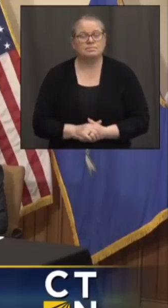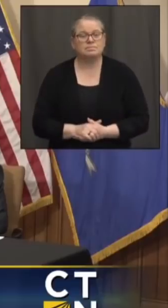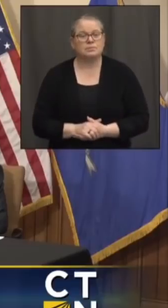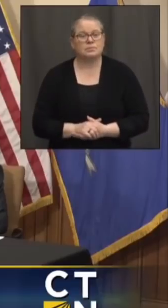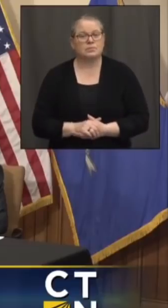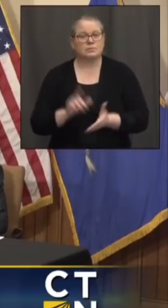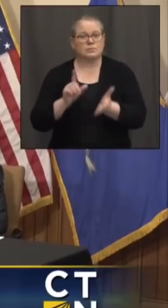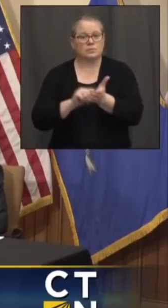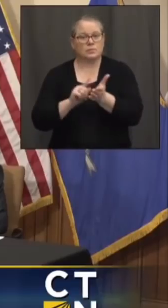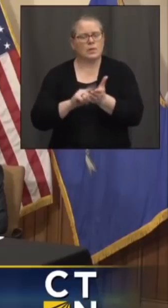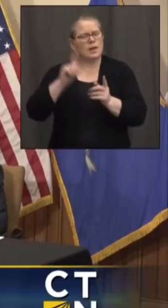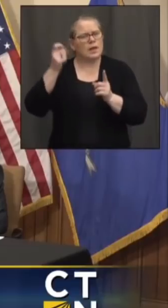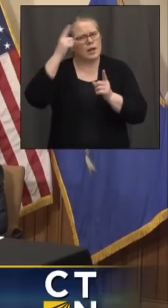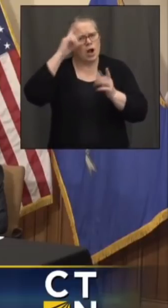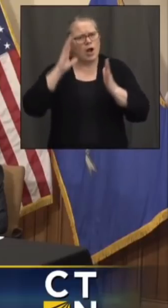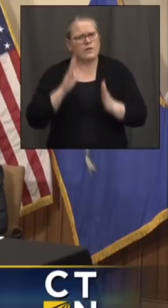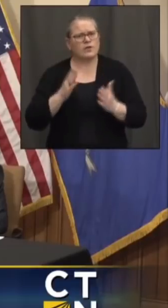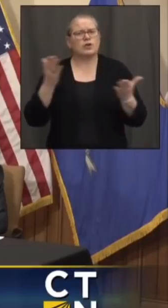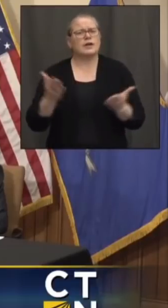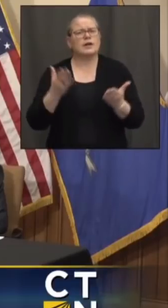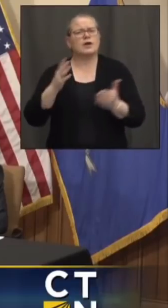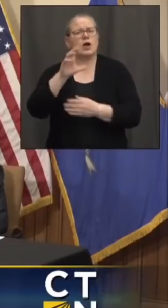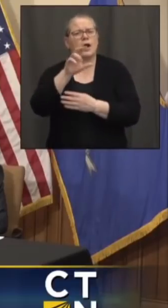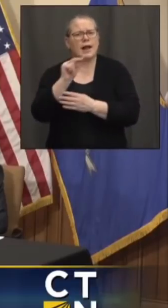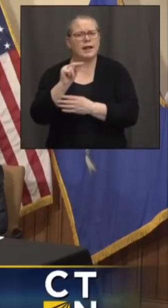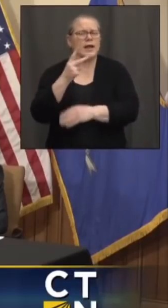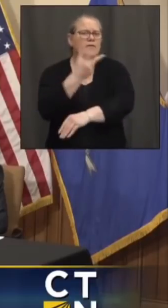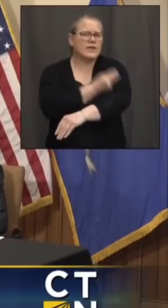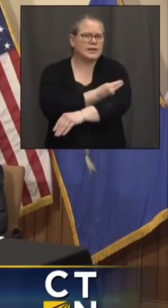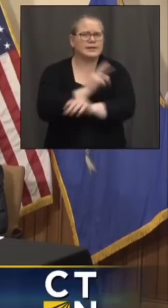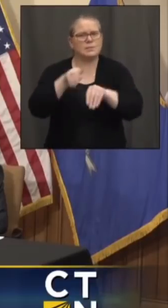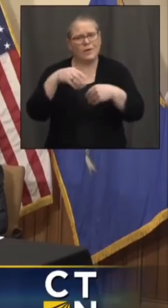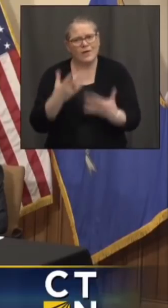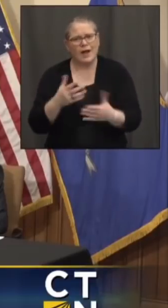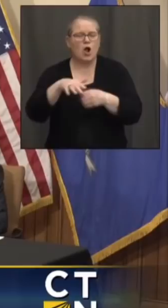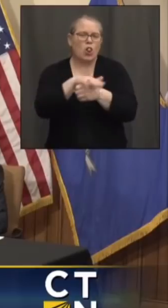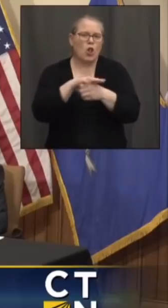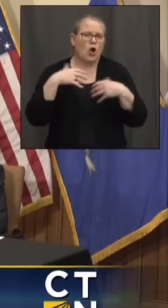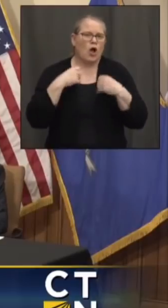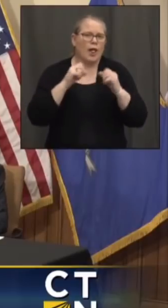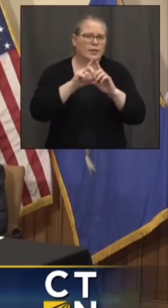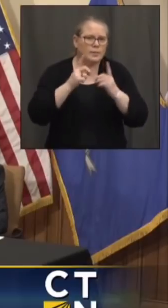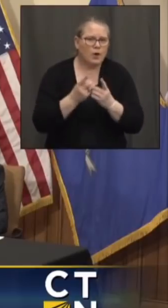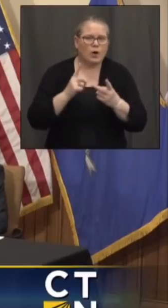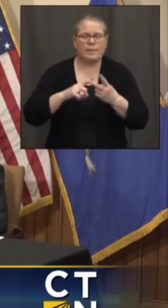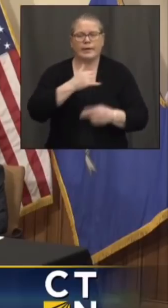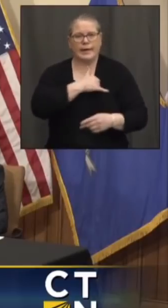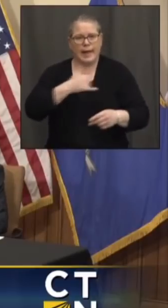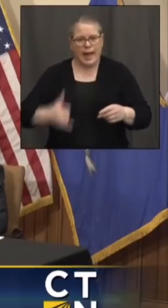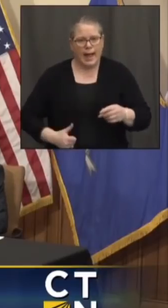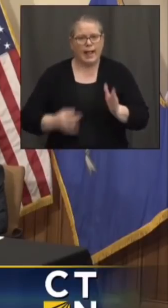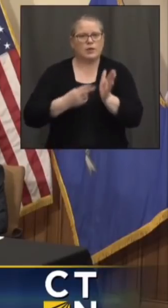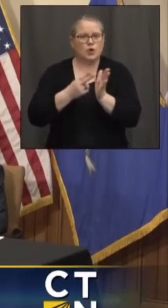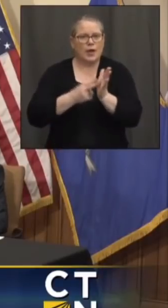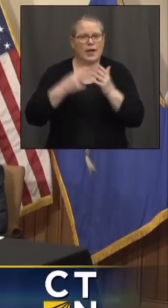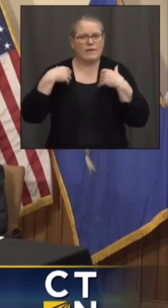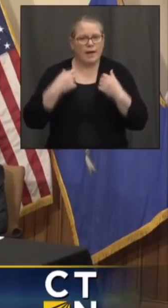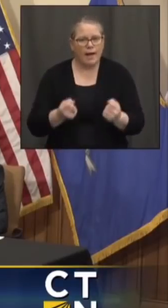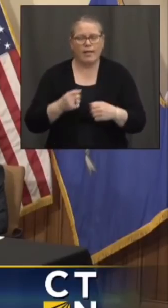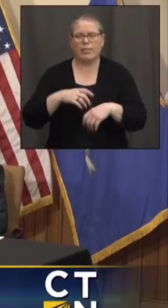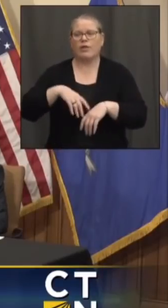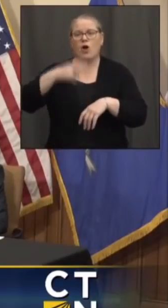different vaccine providers you have in Connecticut, whether it's local health departments, Yale New Haven Health, Hartford Healthcare, Community Health Center,